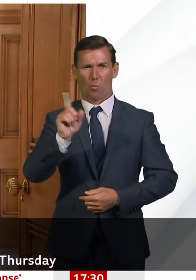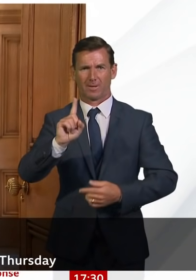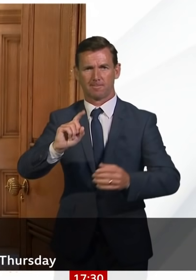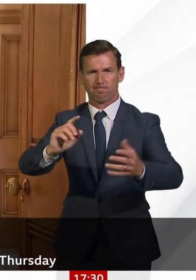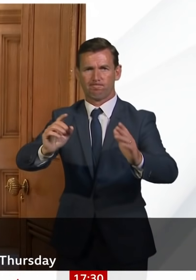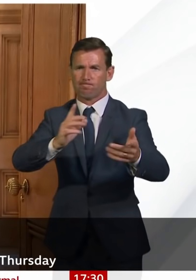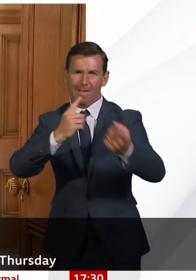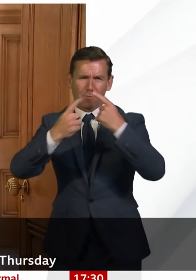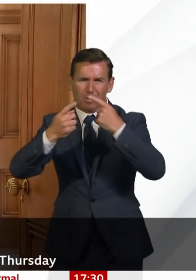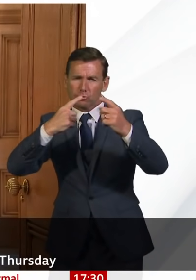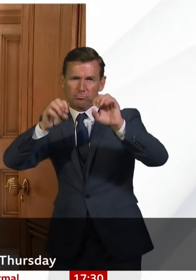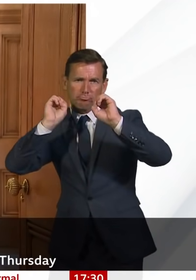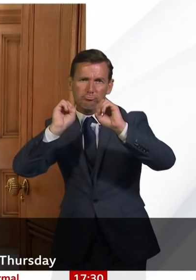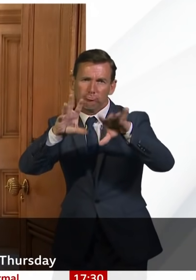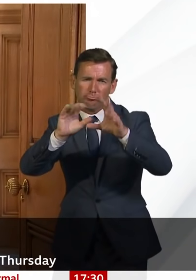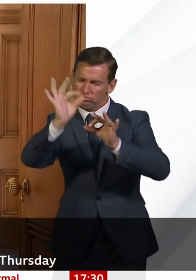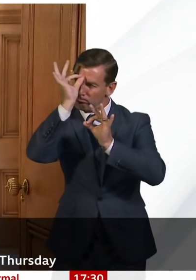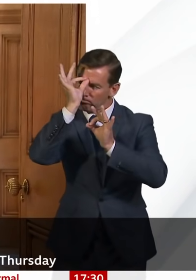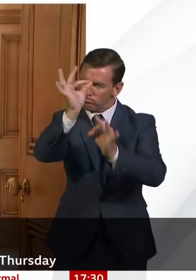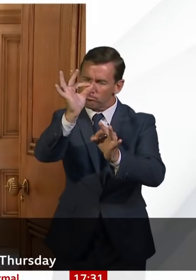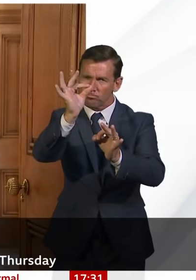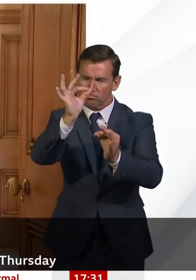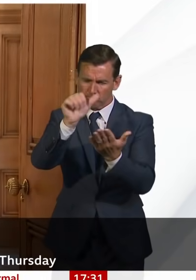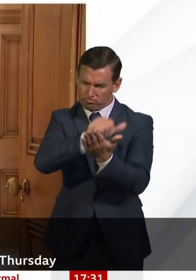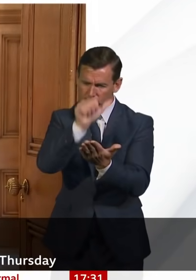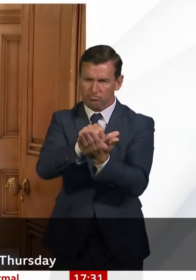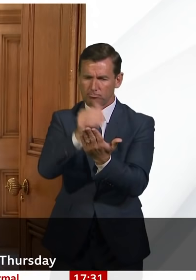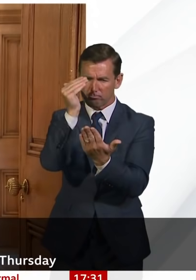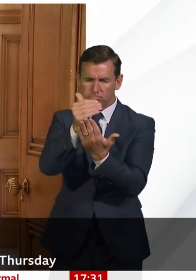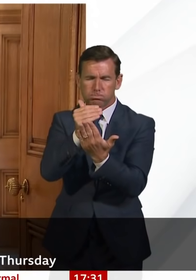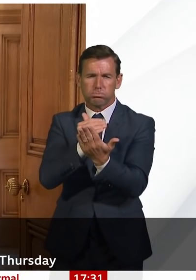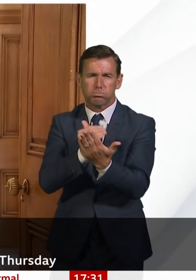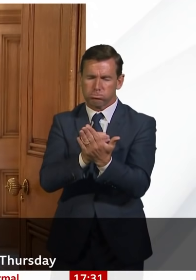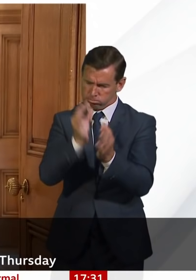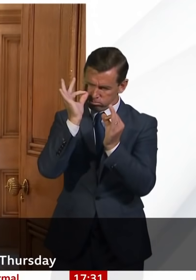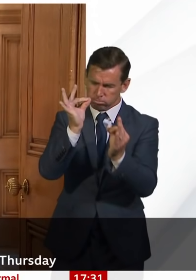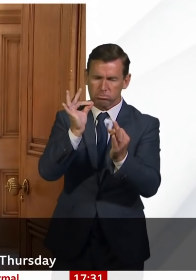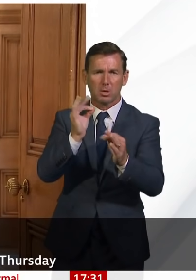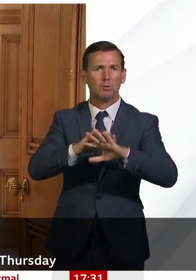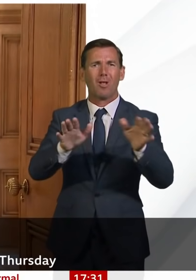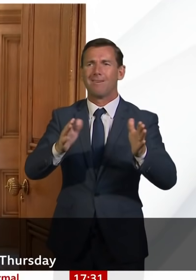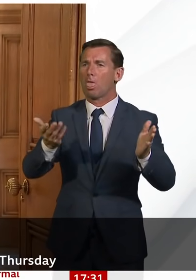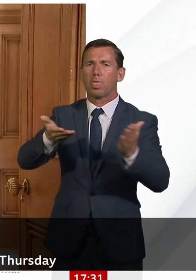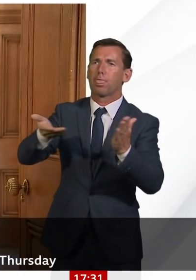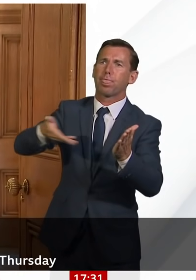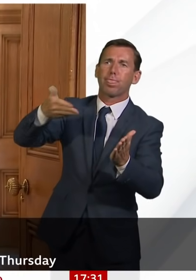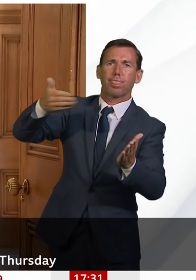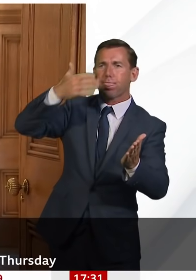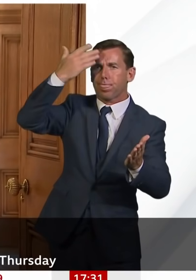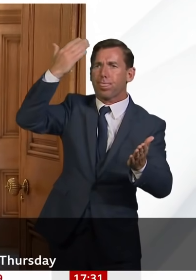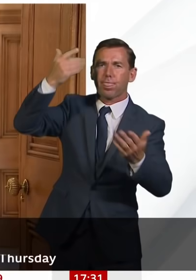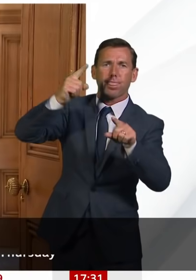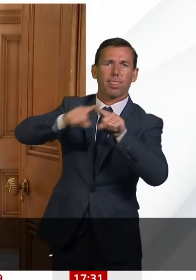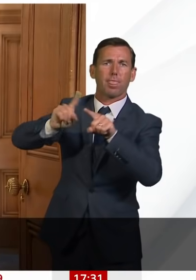information, highly factual, even in this uncertain environment, because we're still learning about the disease, to